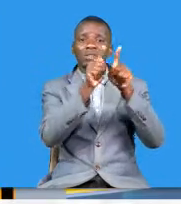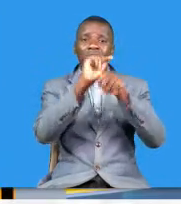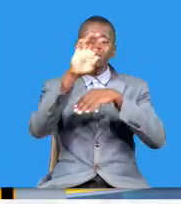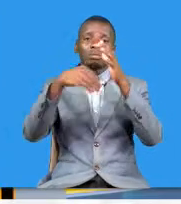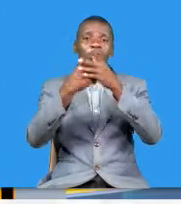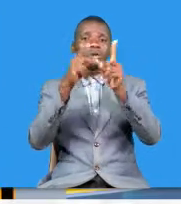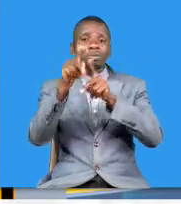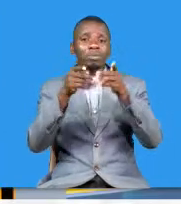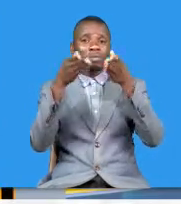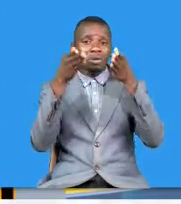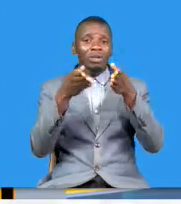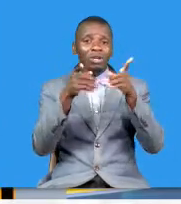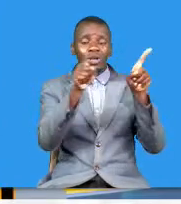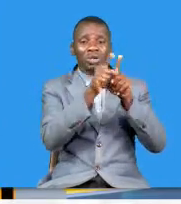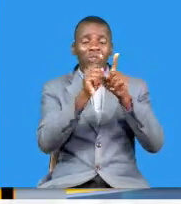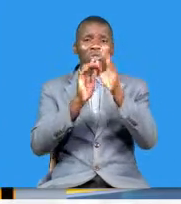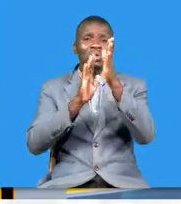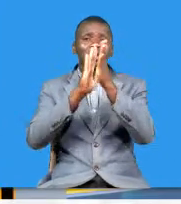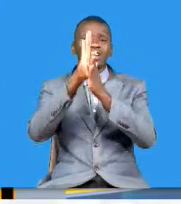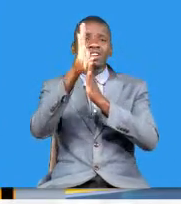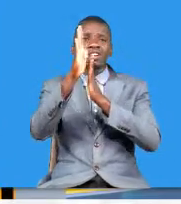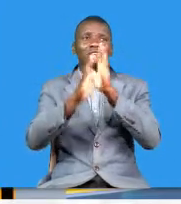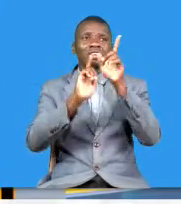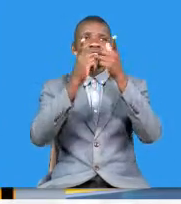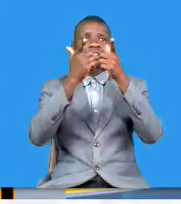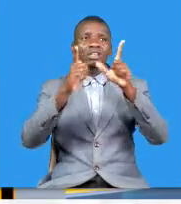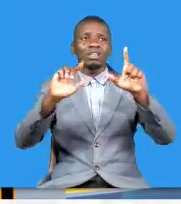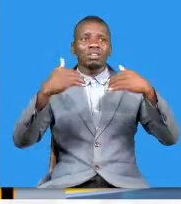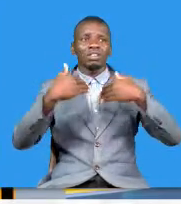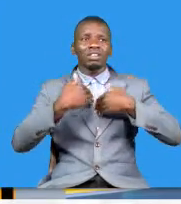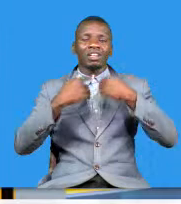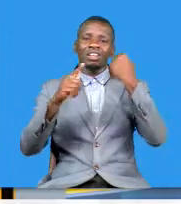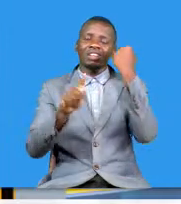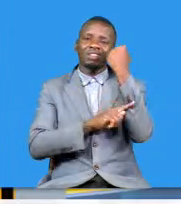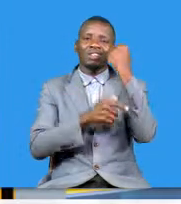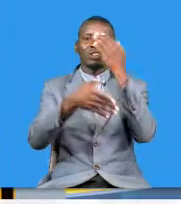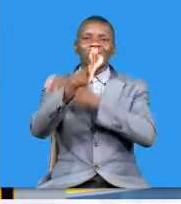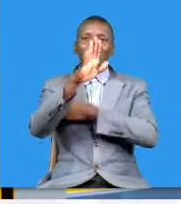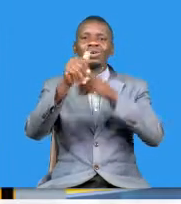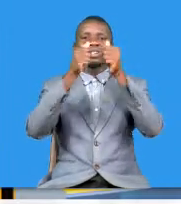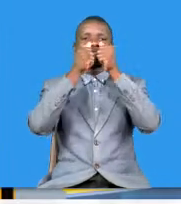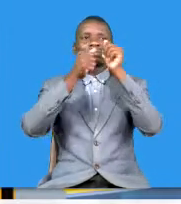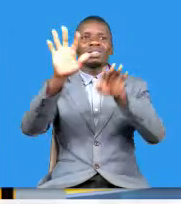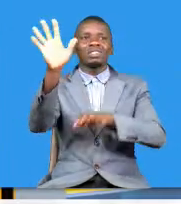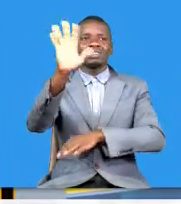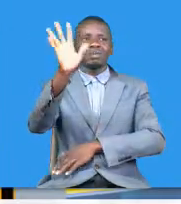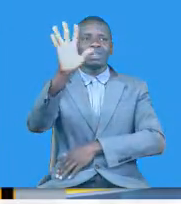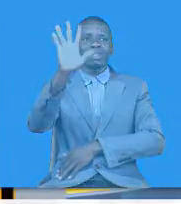country, my sign language interpreter, George Kalimukwa. God bless and bye for now.